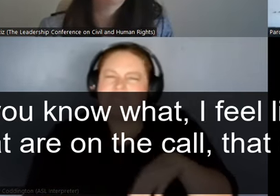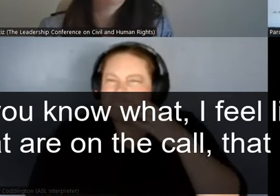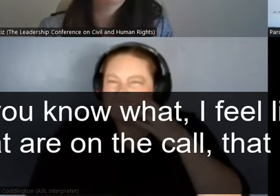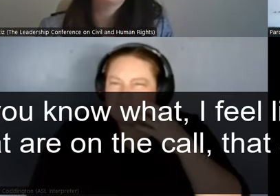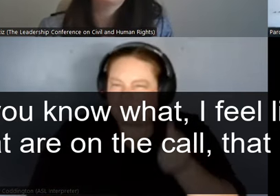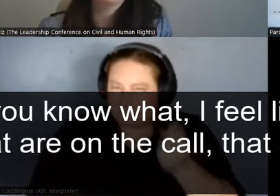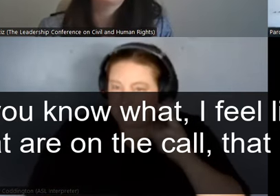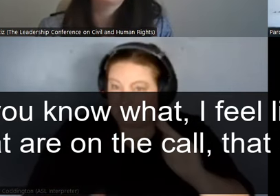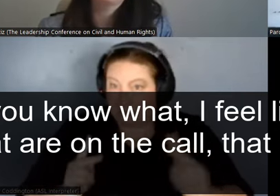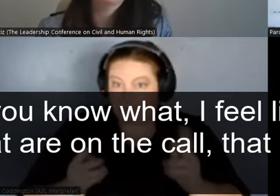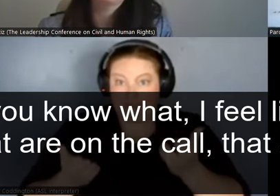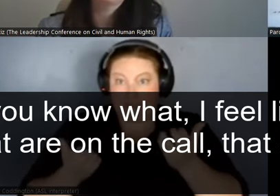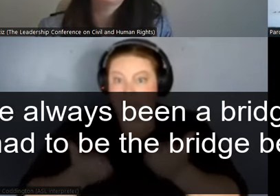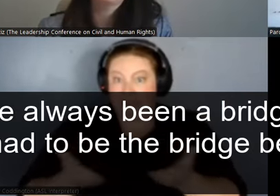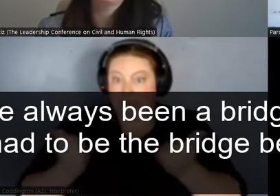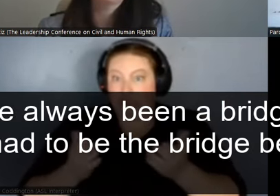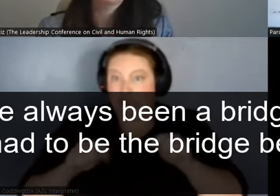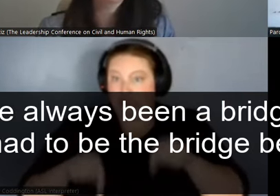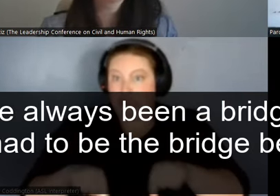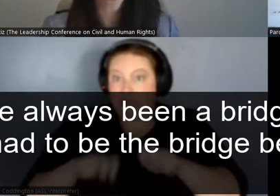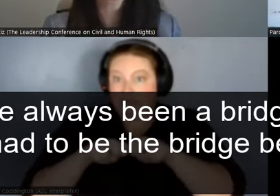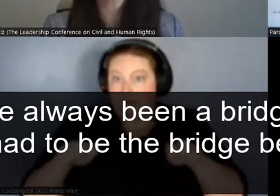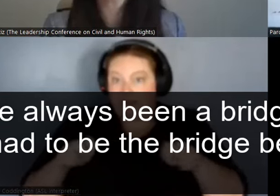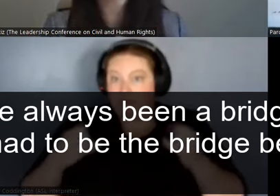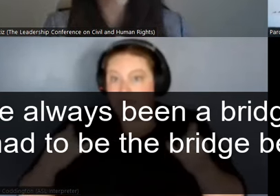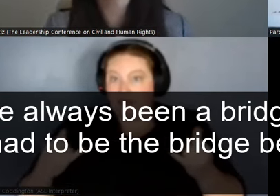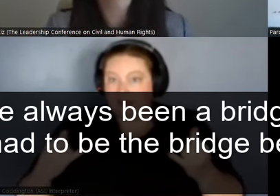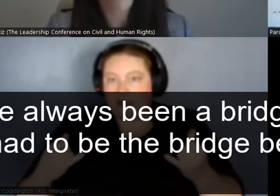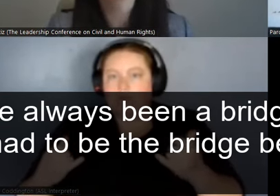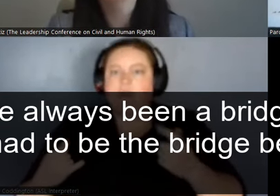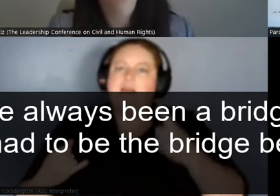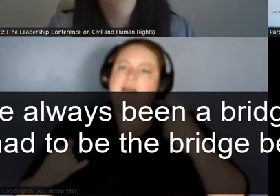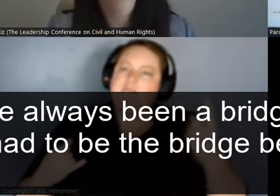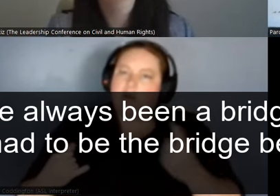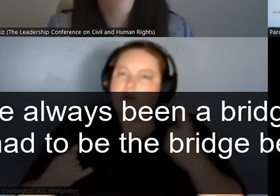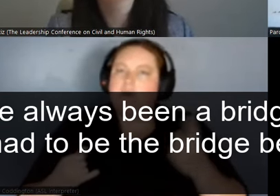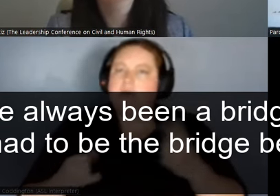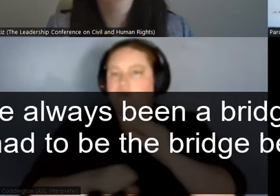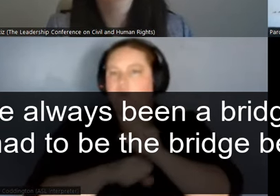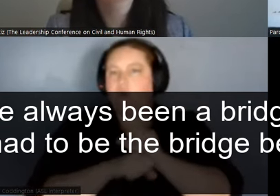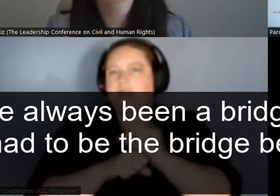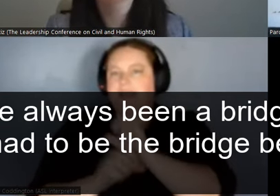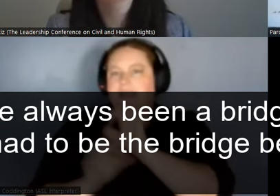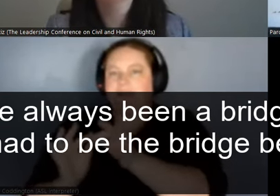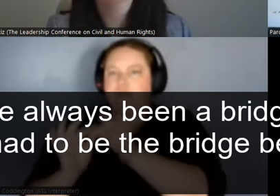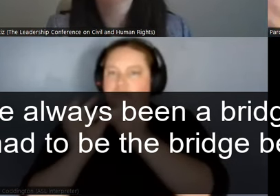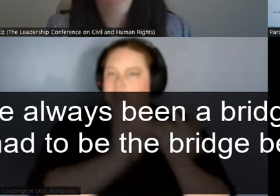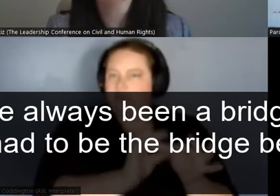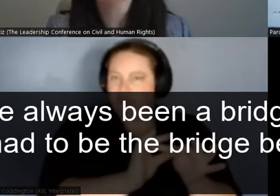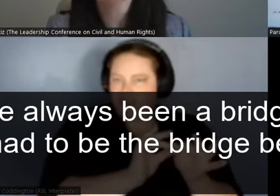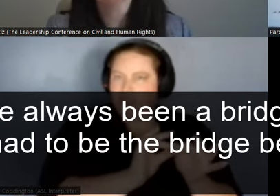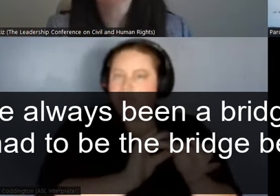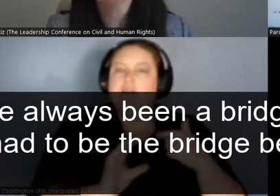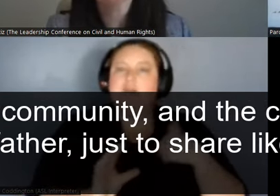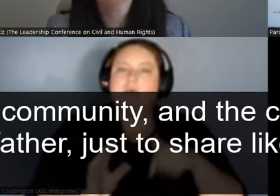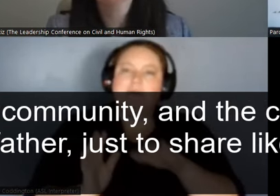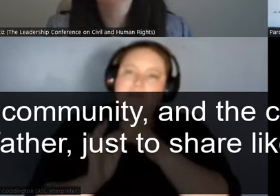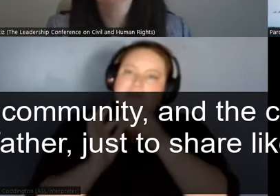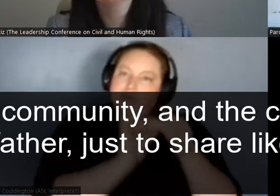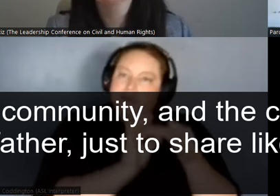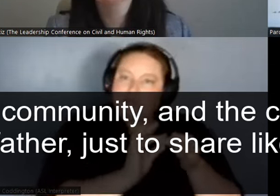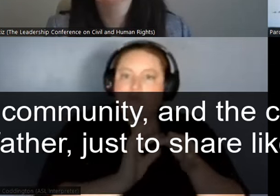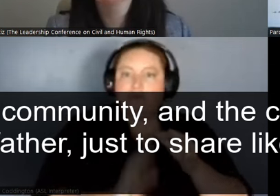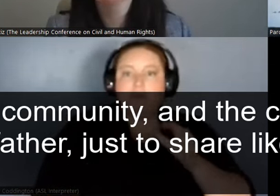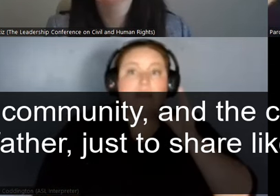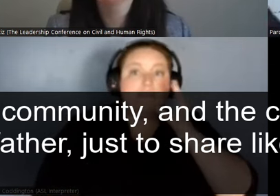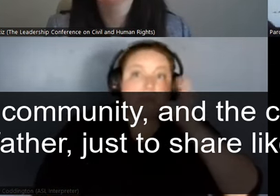on the call, on the speaking right now, have always been a bridge, right? We've always have had to be the bridge between either our